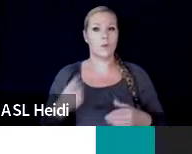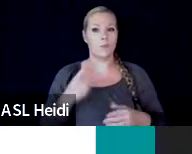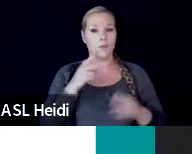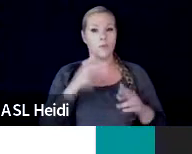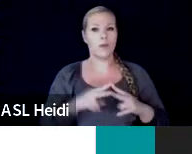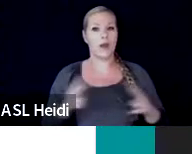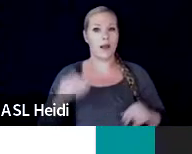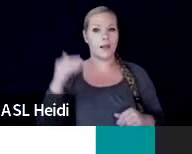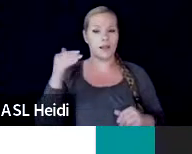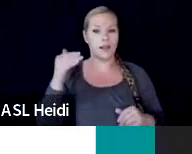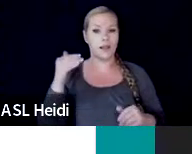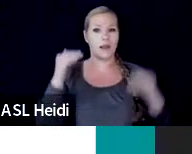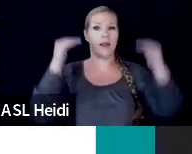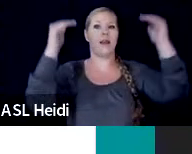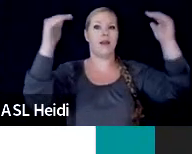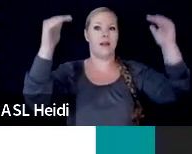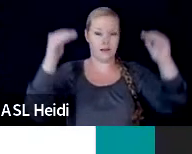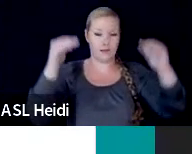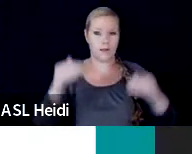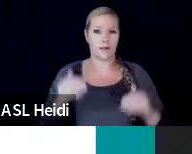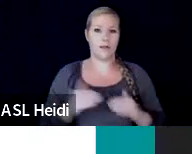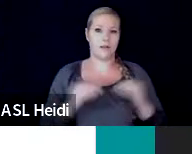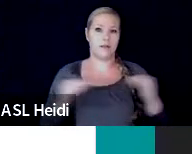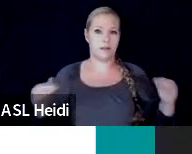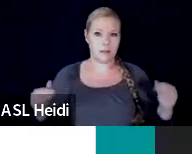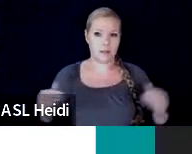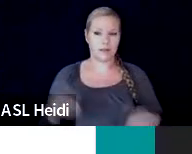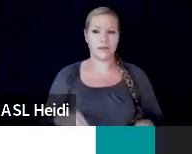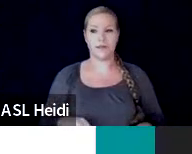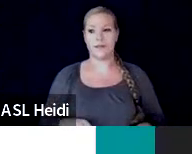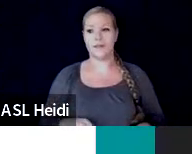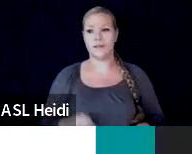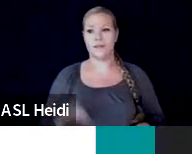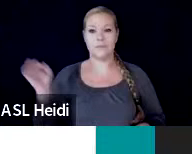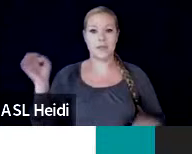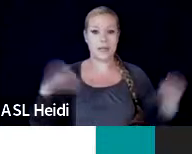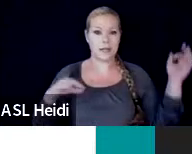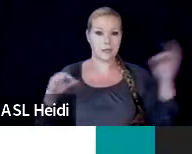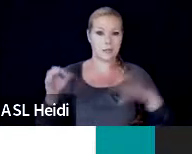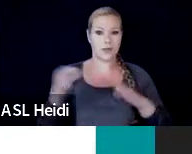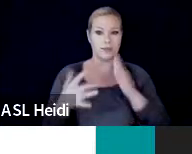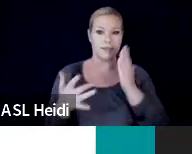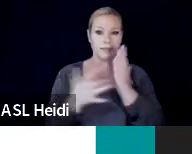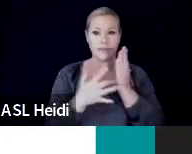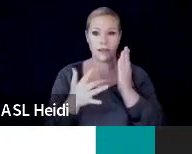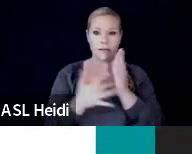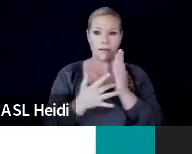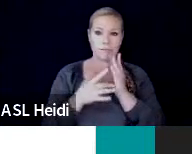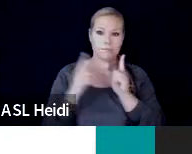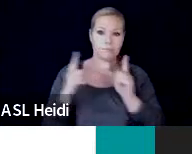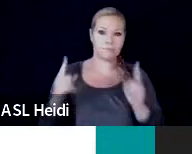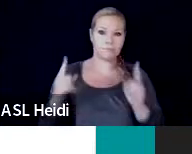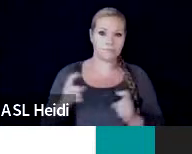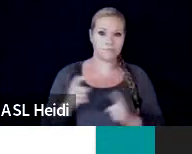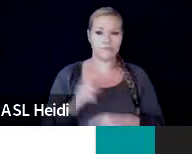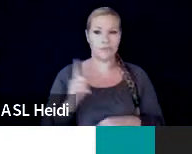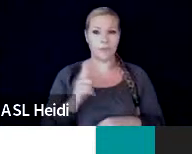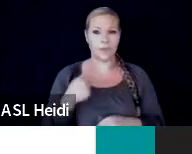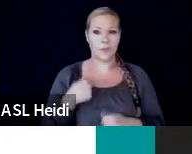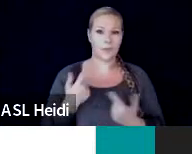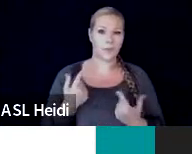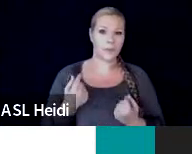well where we are on certain issues. So this is the team